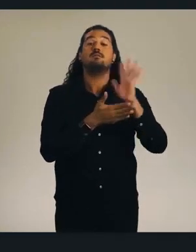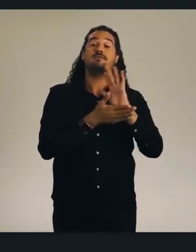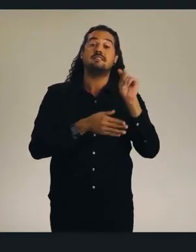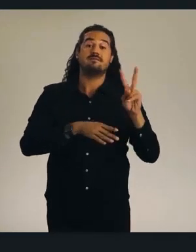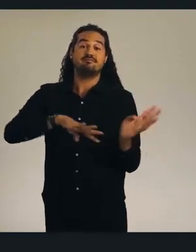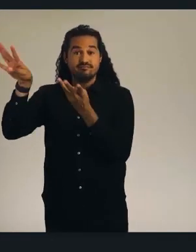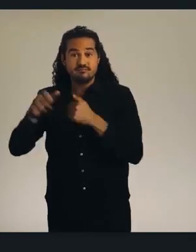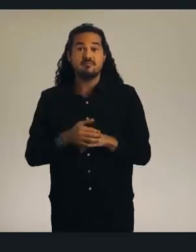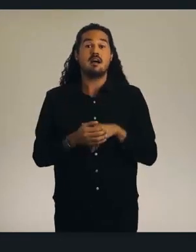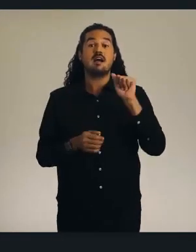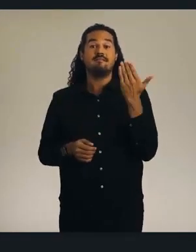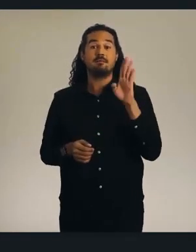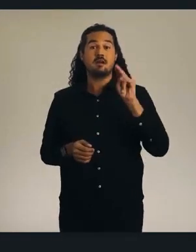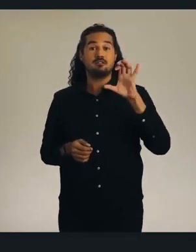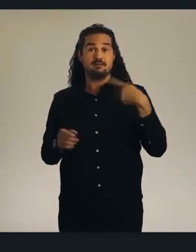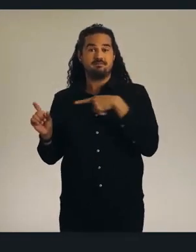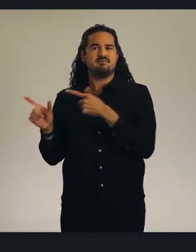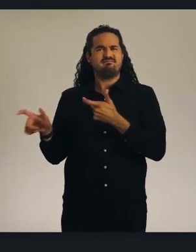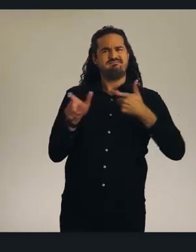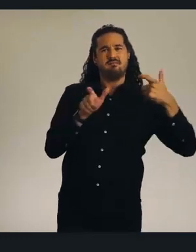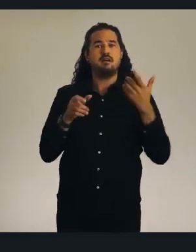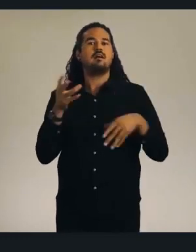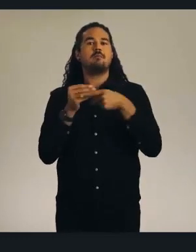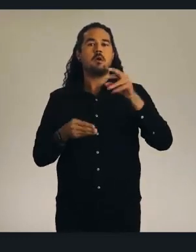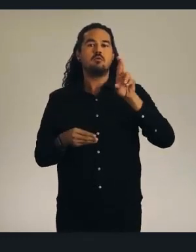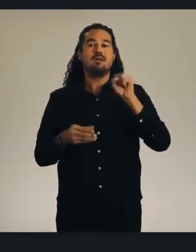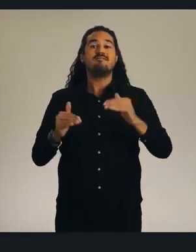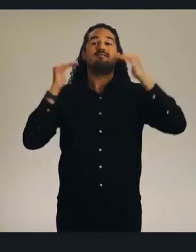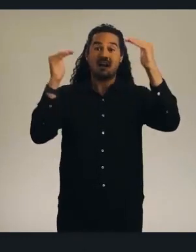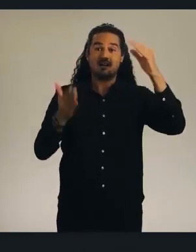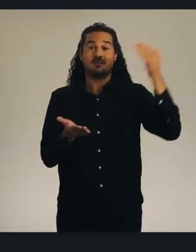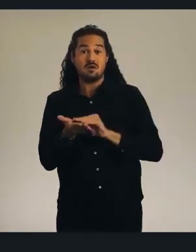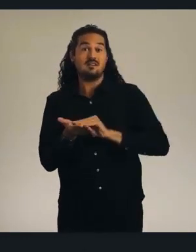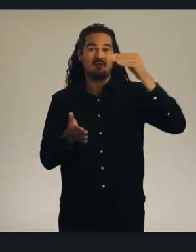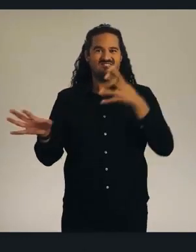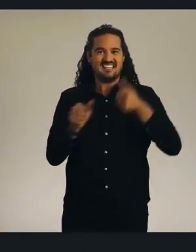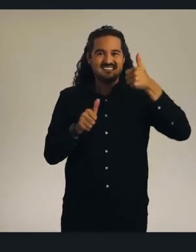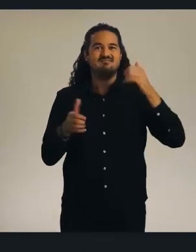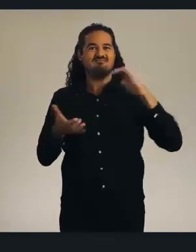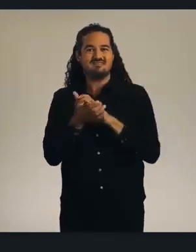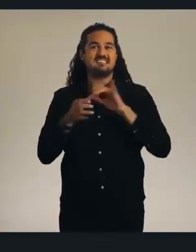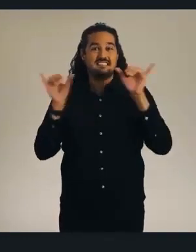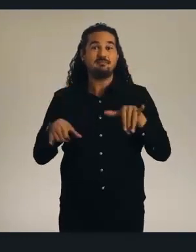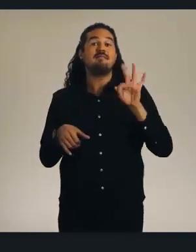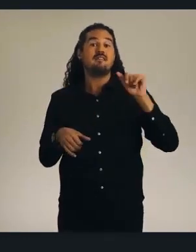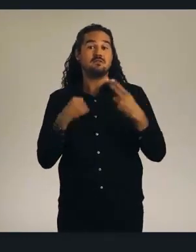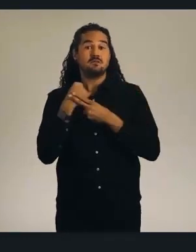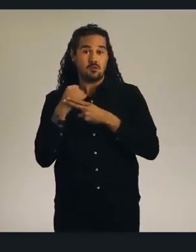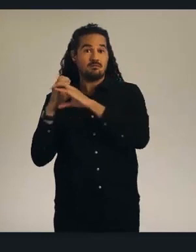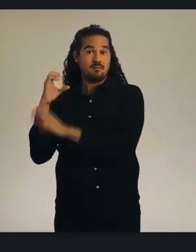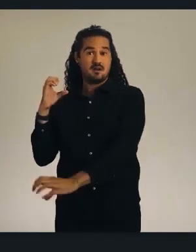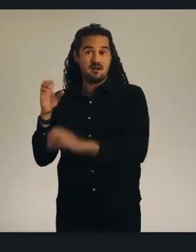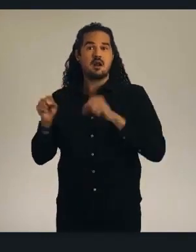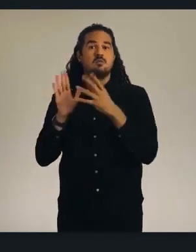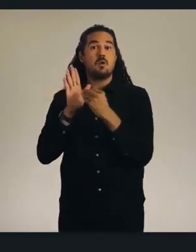hardware acceleration for ProRes, and in combination with our advanced video encoders and decoders, as well as our faster file system and flash storage pipeline, you can now record up to